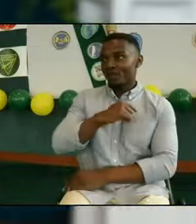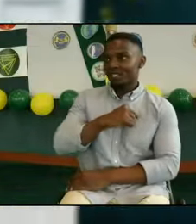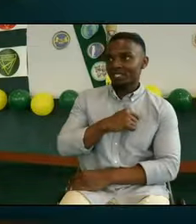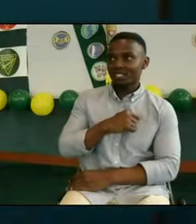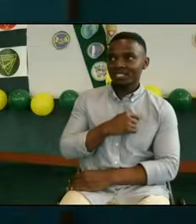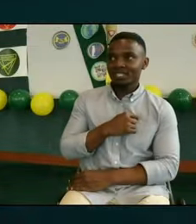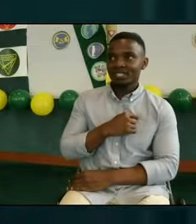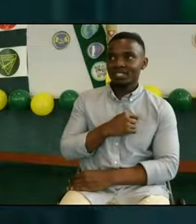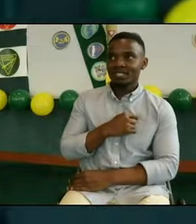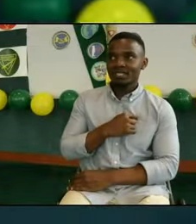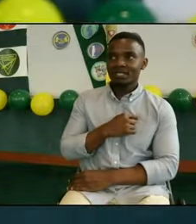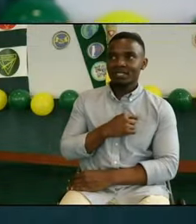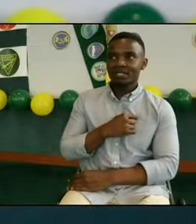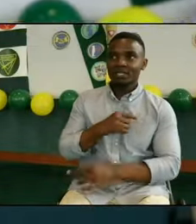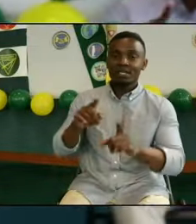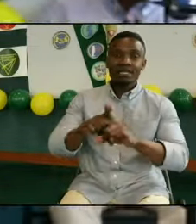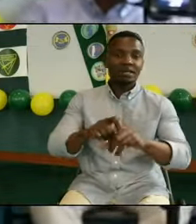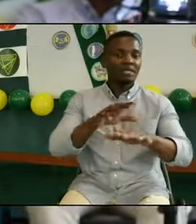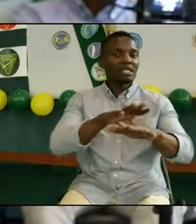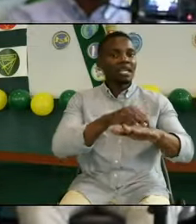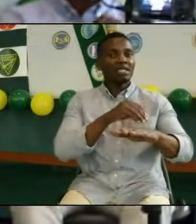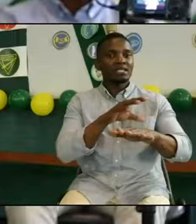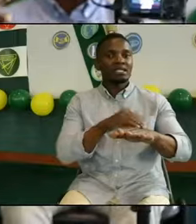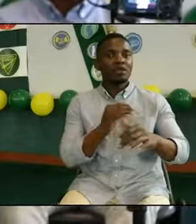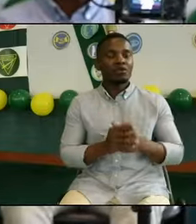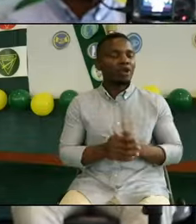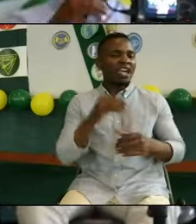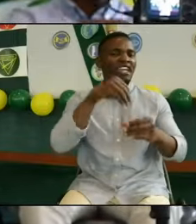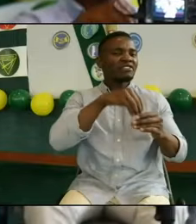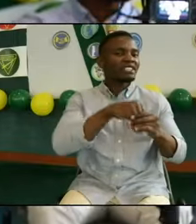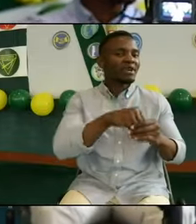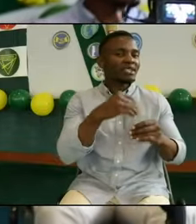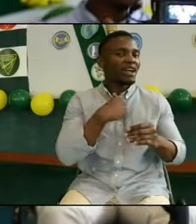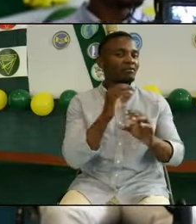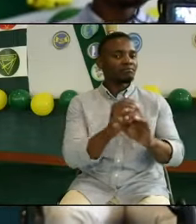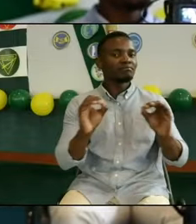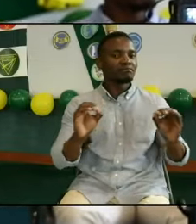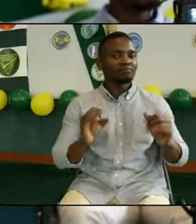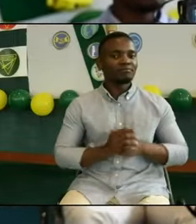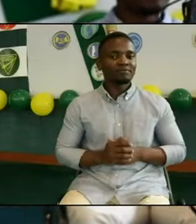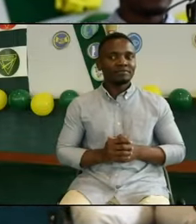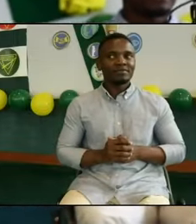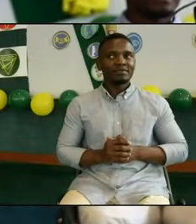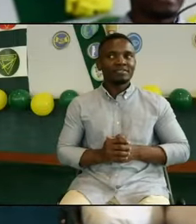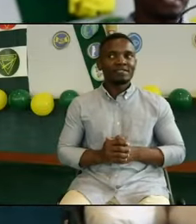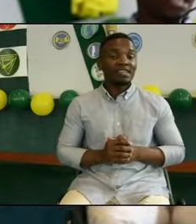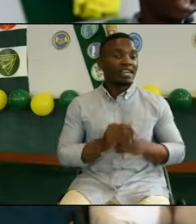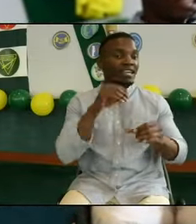like Esau. We have no investments. I said, we have what?